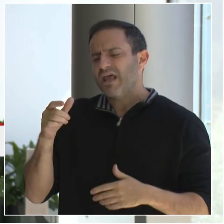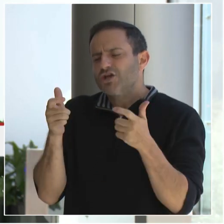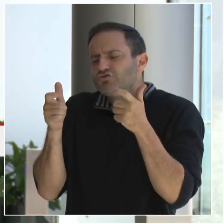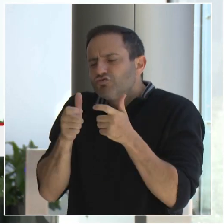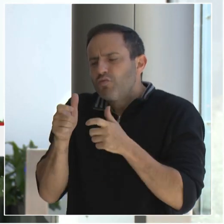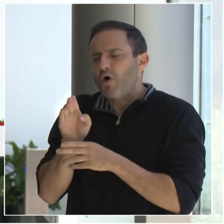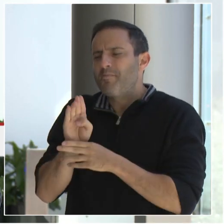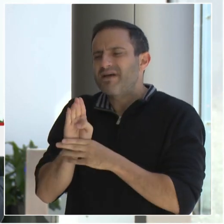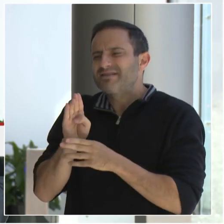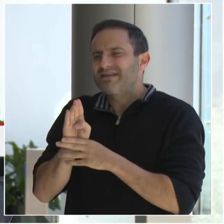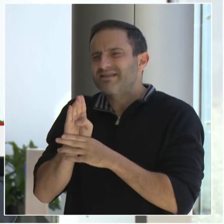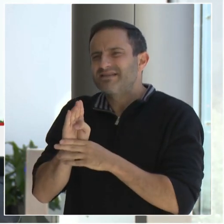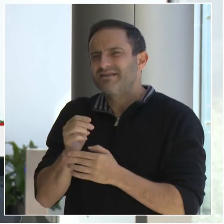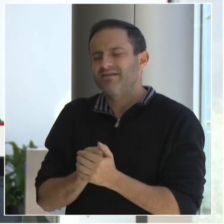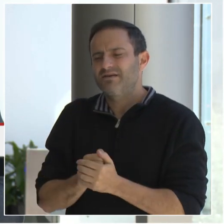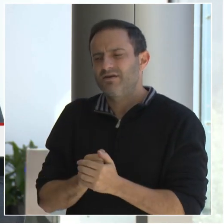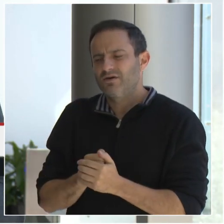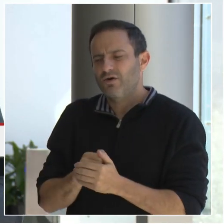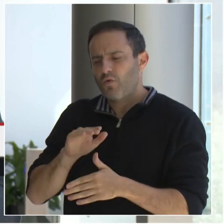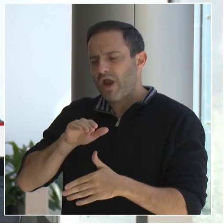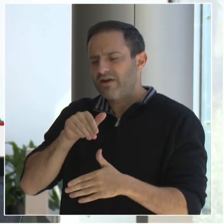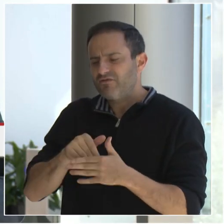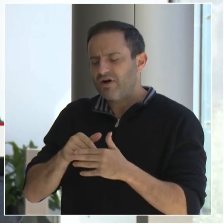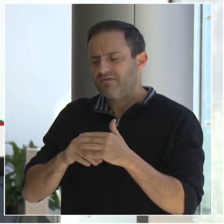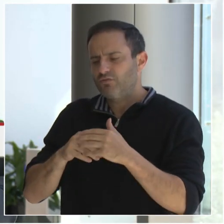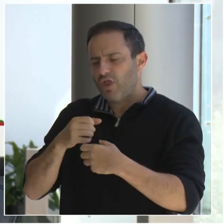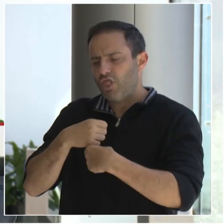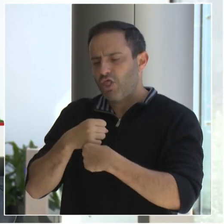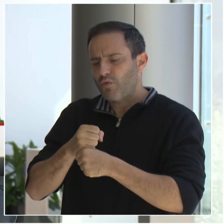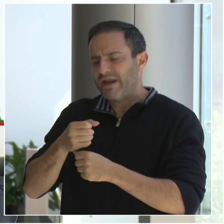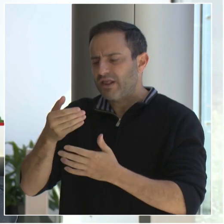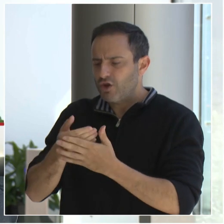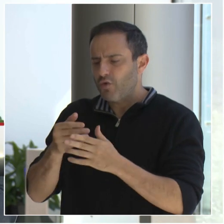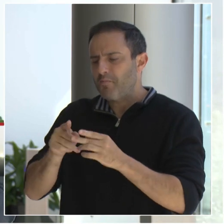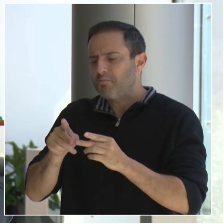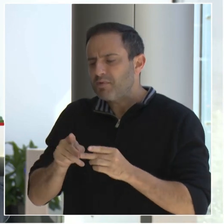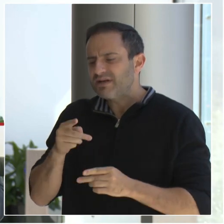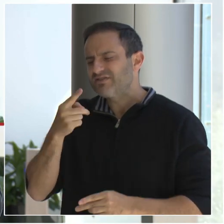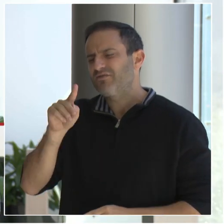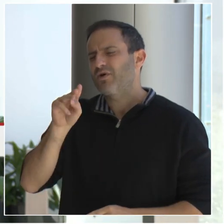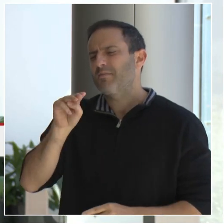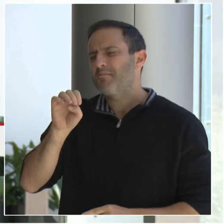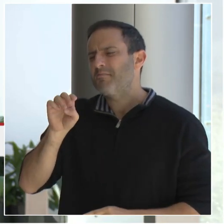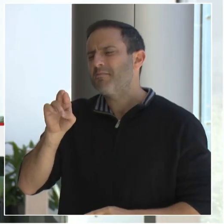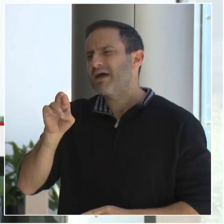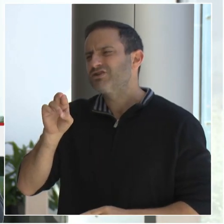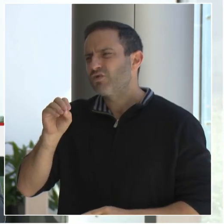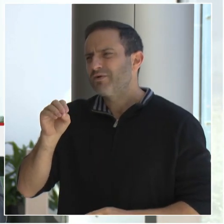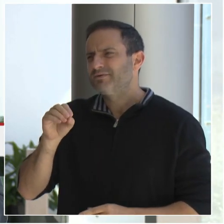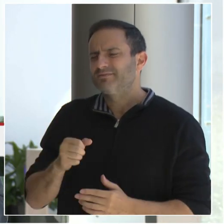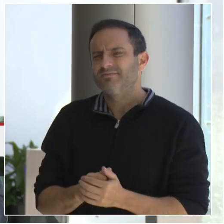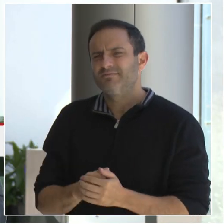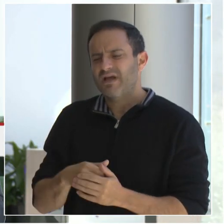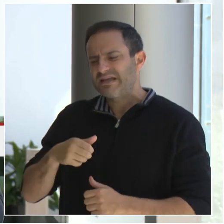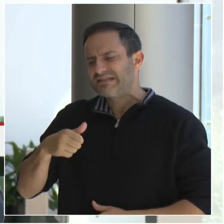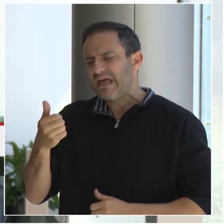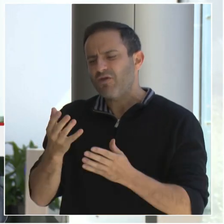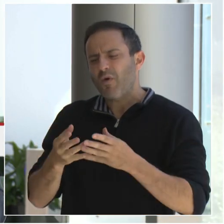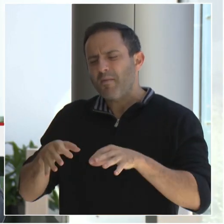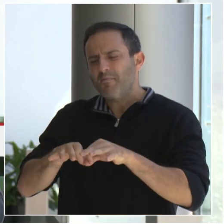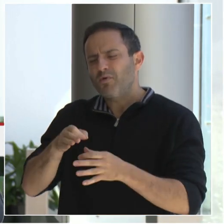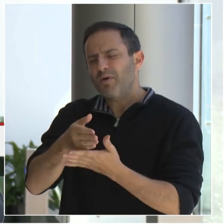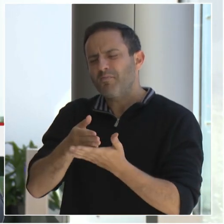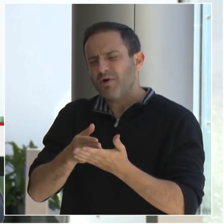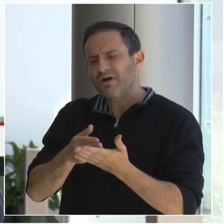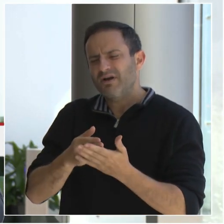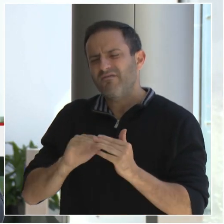development professionals were involved with creating this new space for Metro, which is another important part about how we